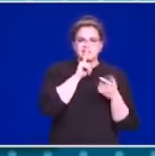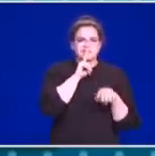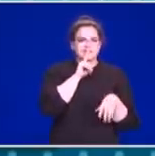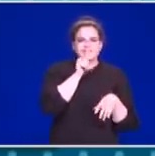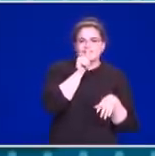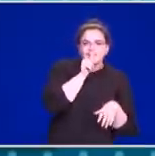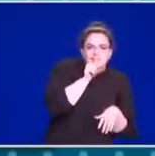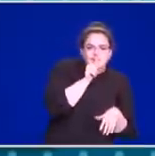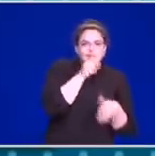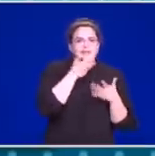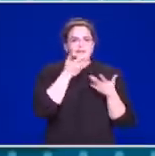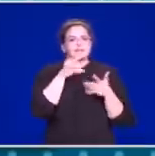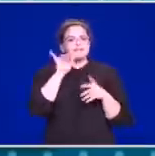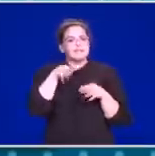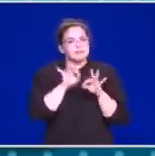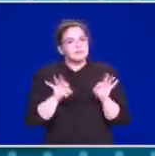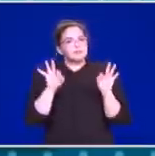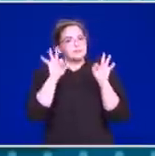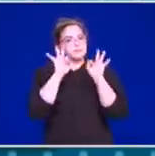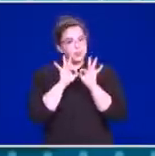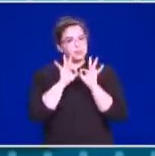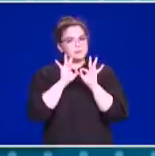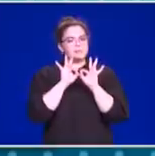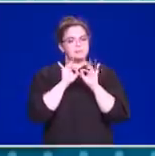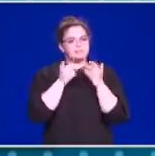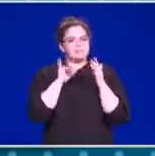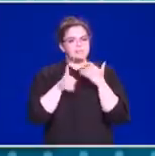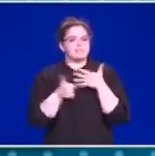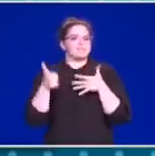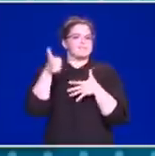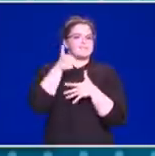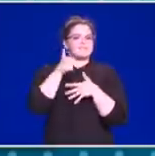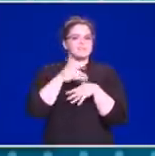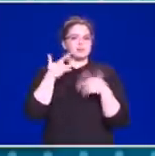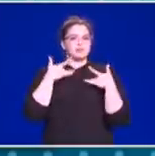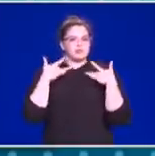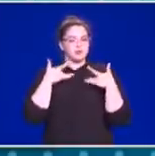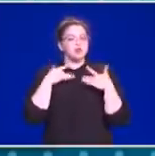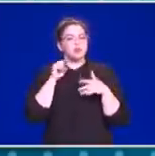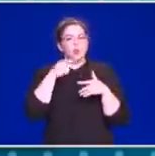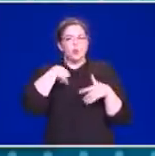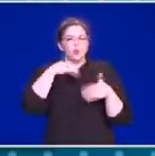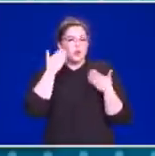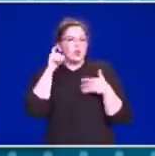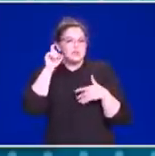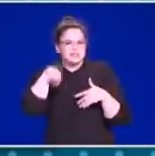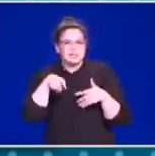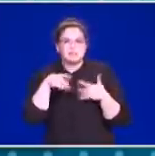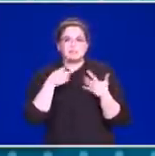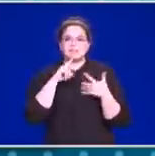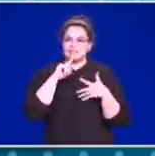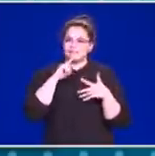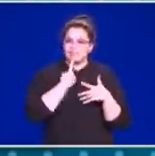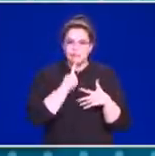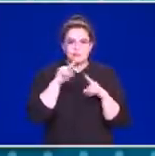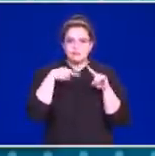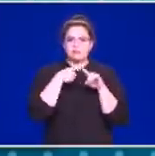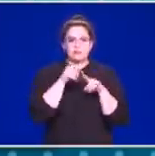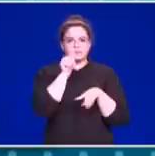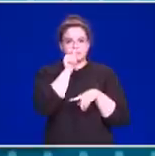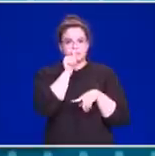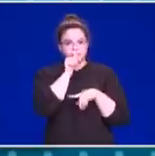their responses was very high up there. And so we knew that we needed to take that even more seriously than the